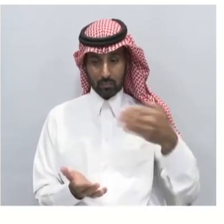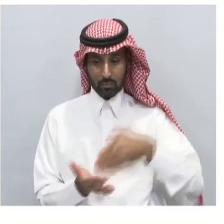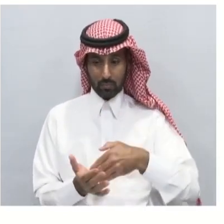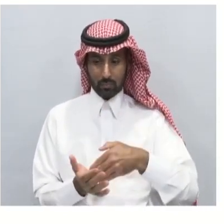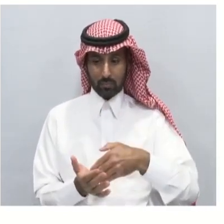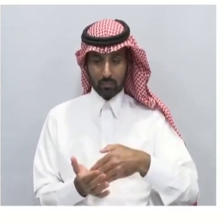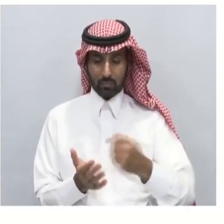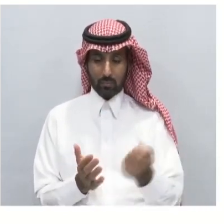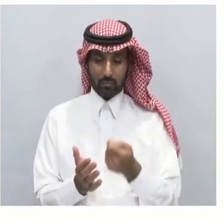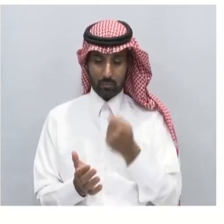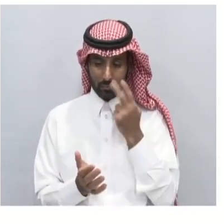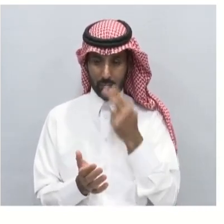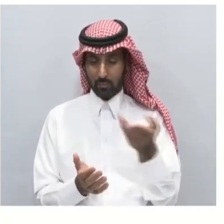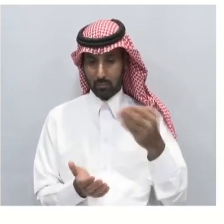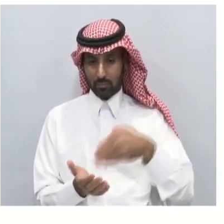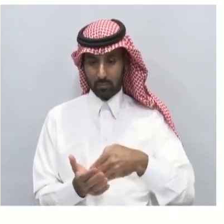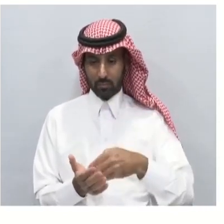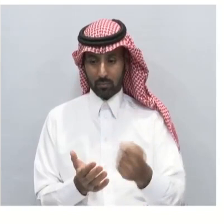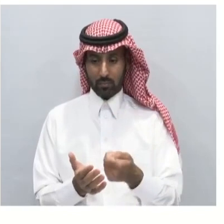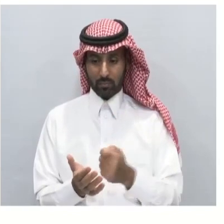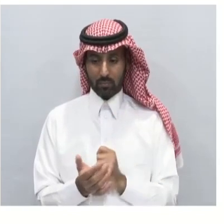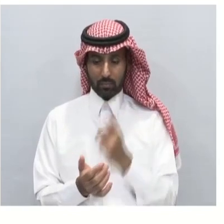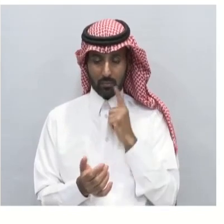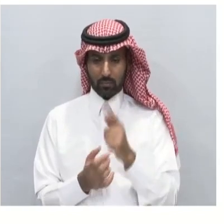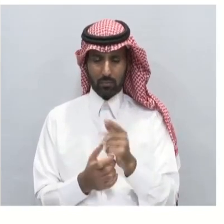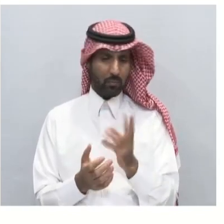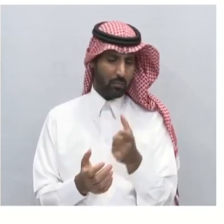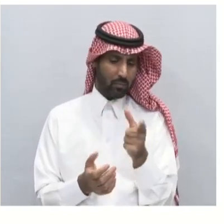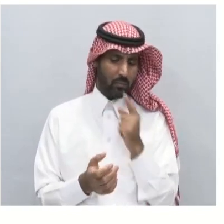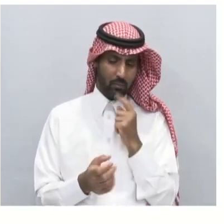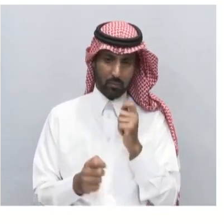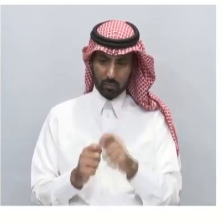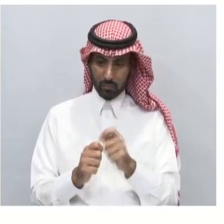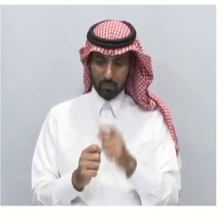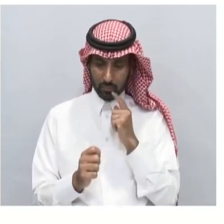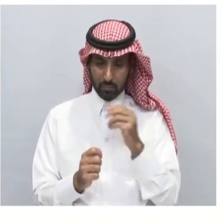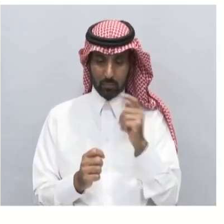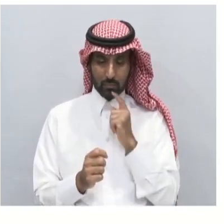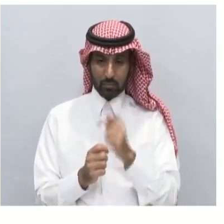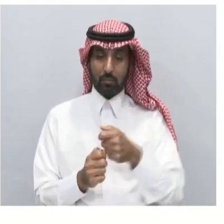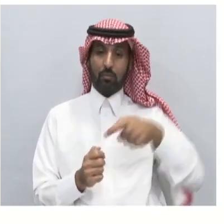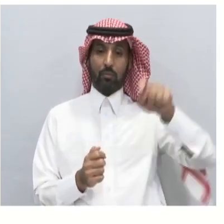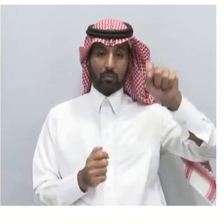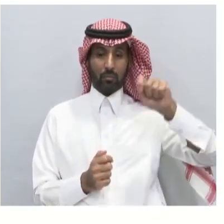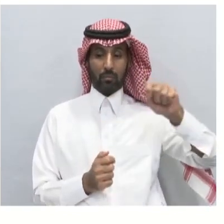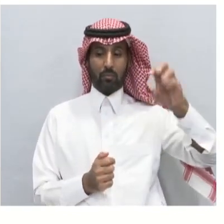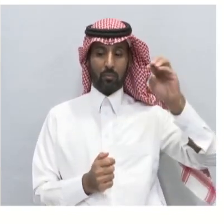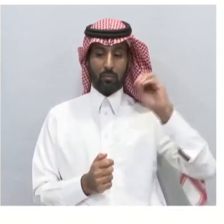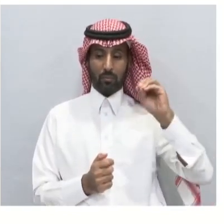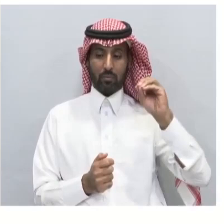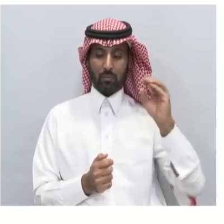D, and we have to write it again. Make expressions of advice with infinitives. So we have to change